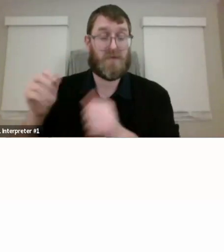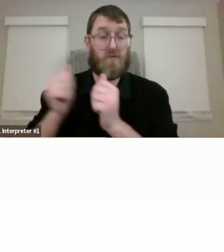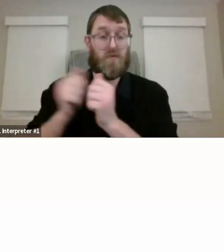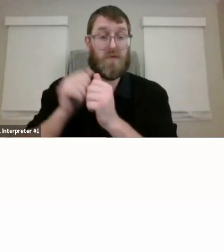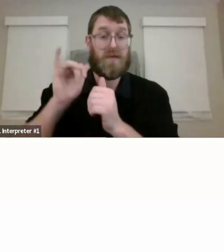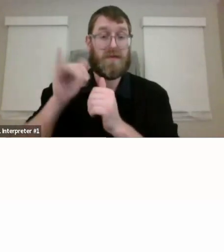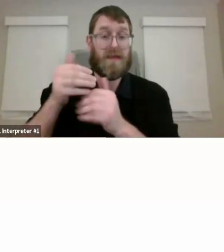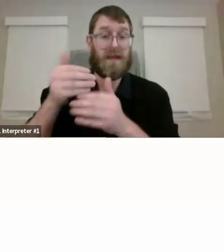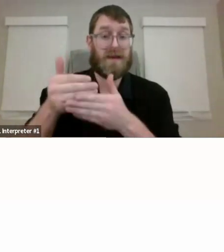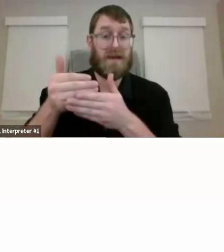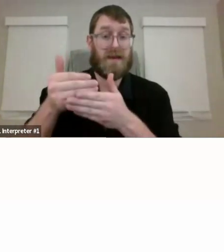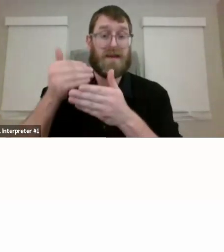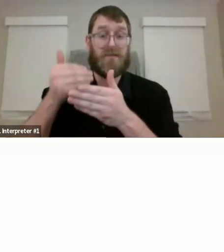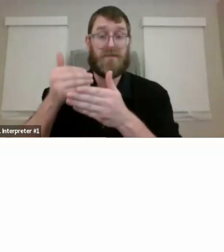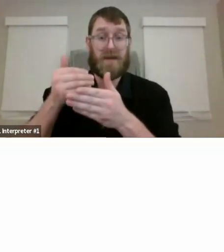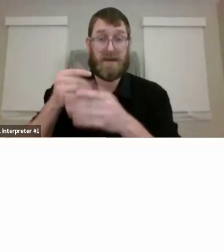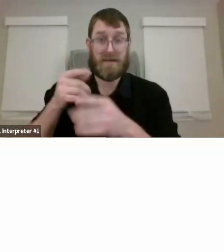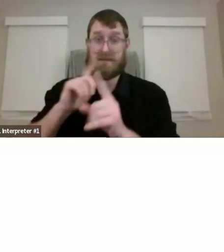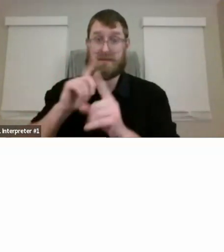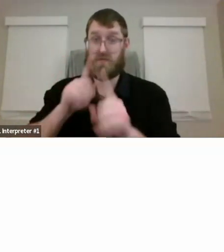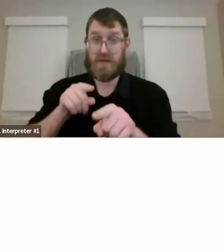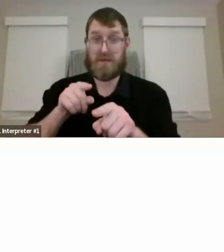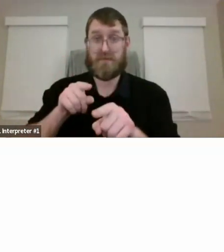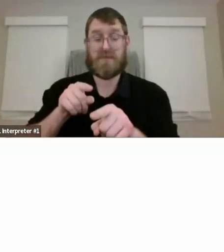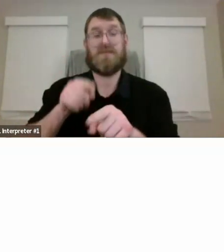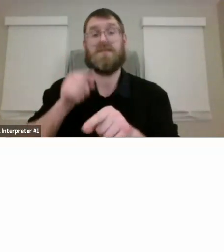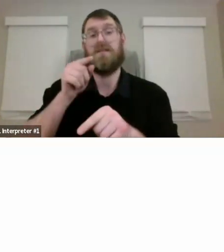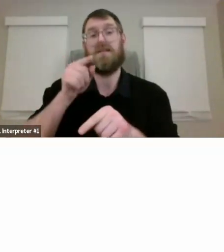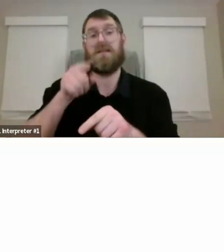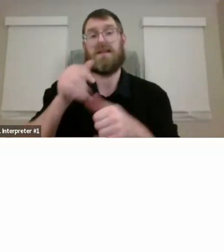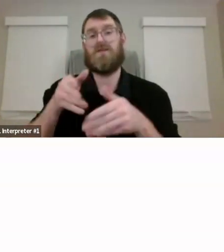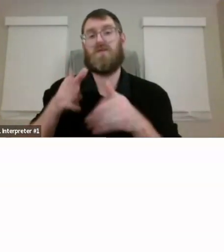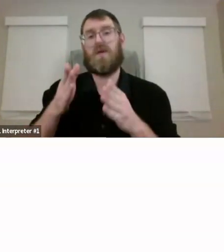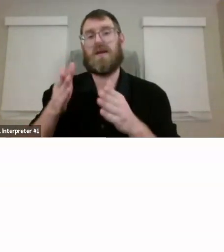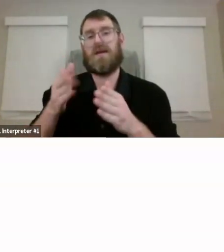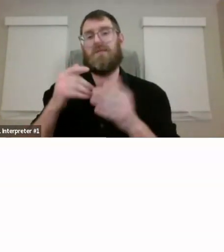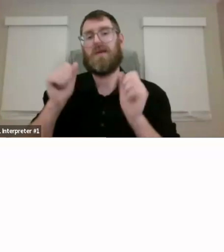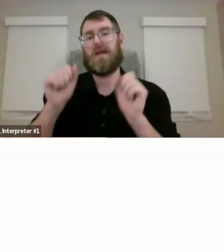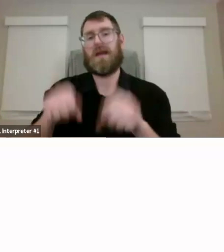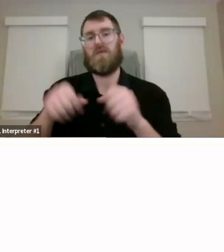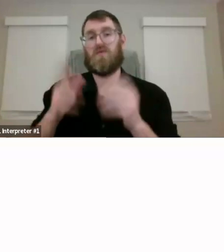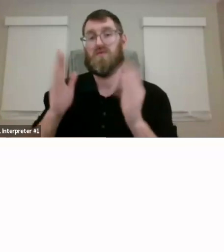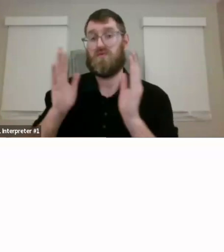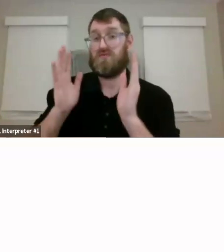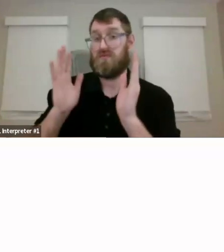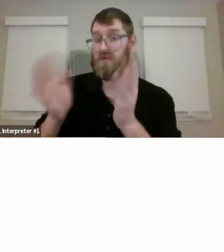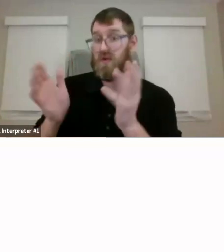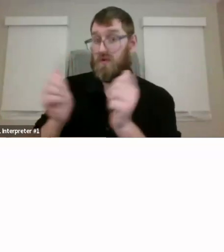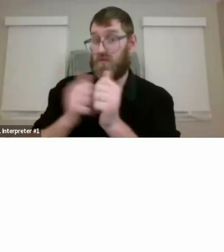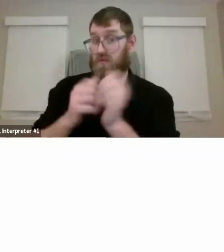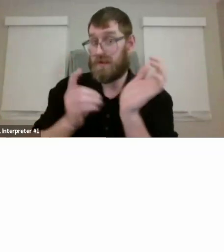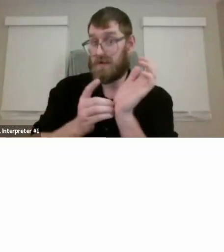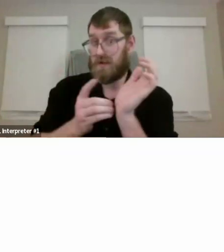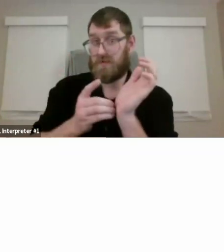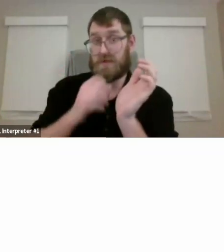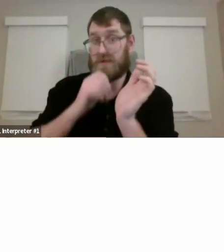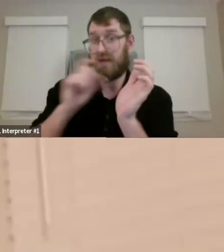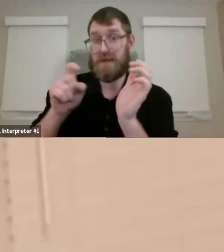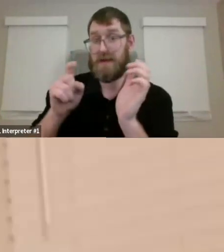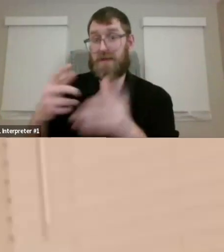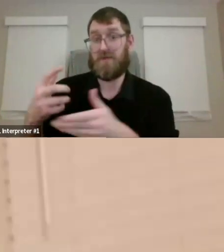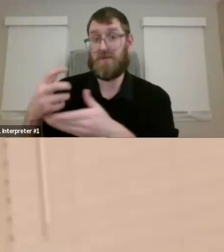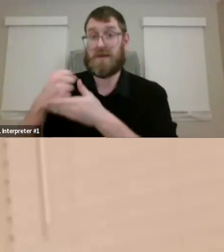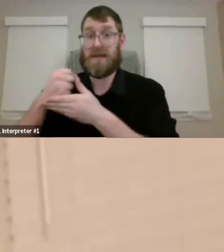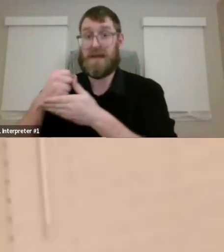directives, that would be a way to be able to talk to the doctors without having to pursue guardianship.